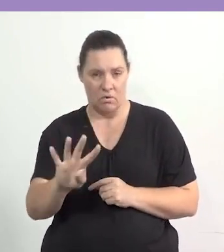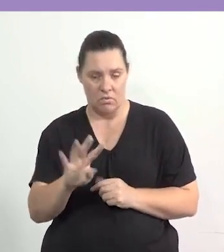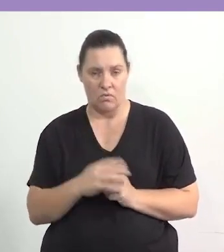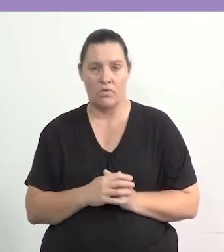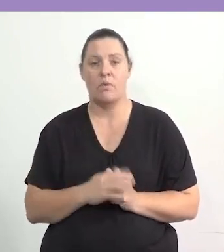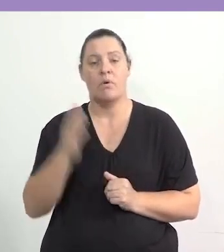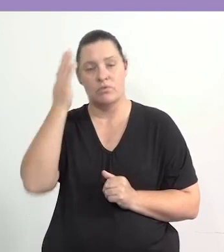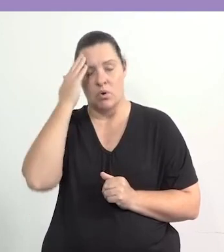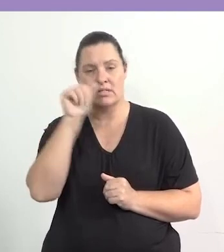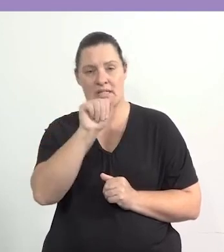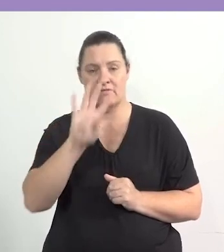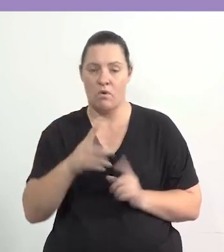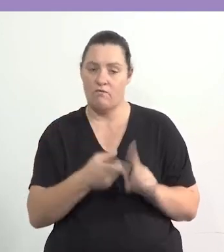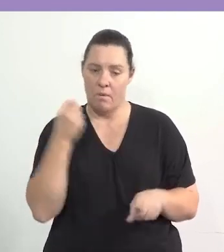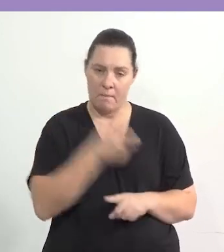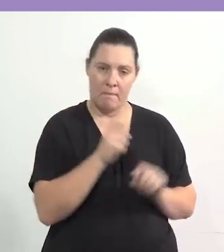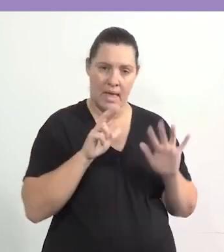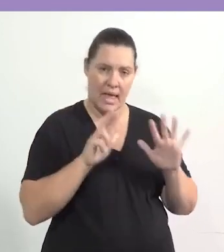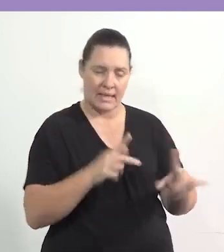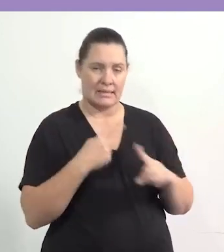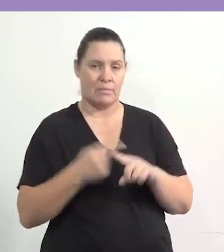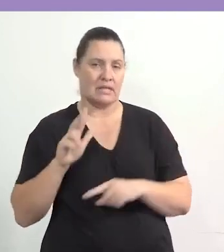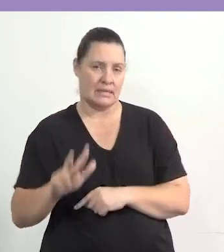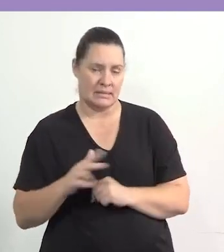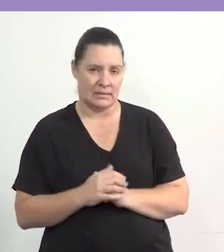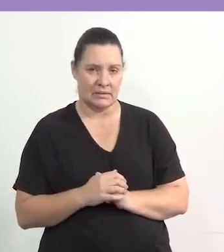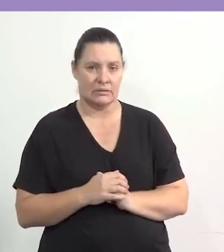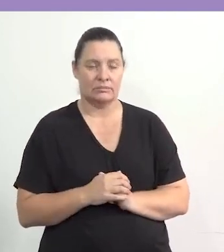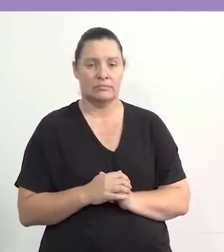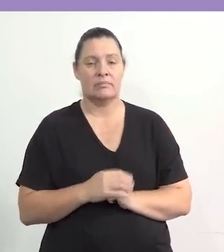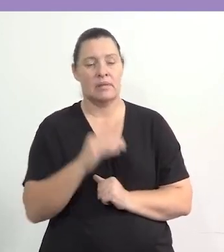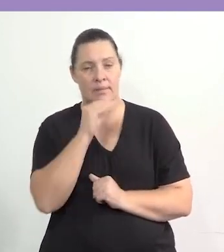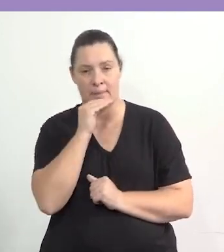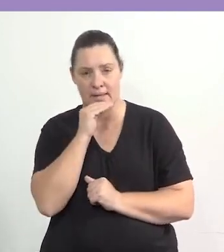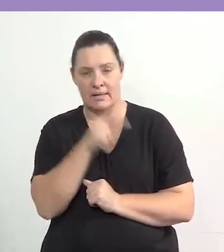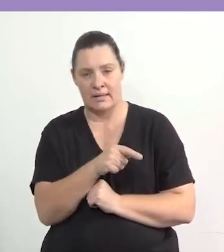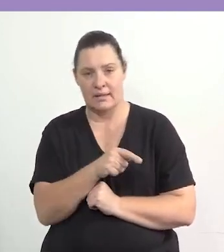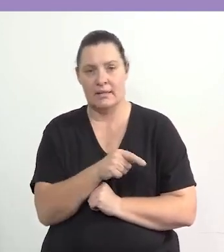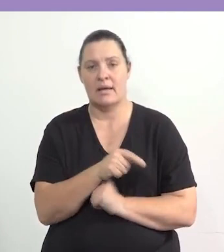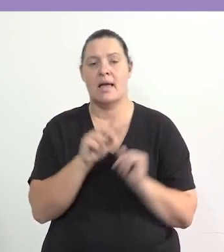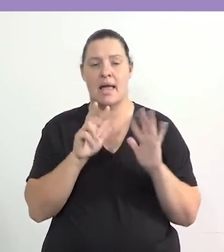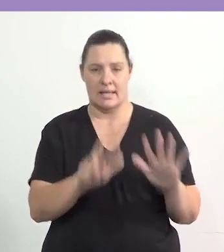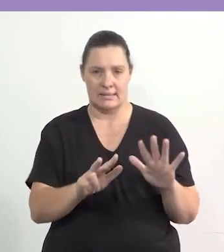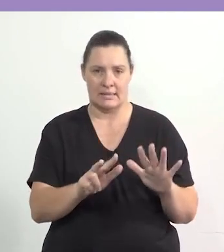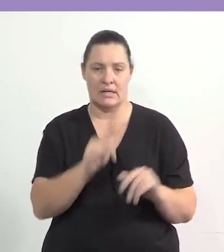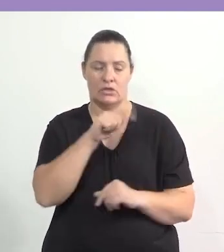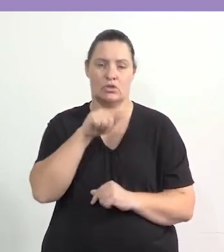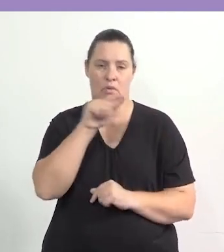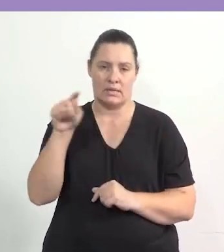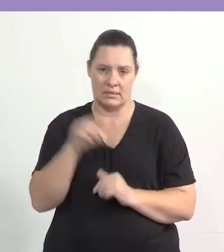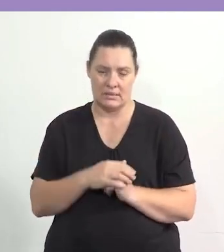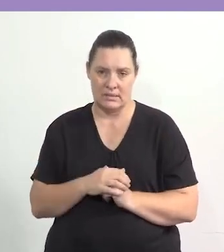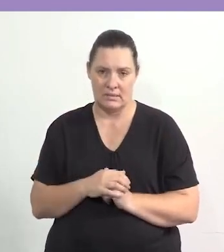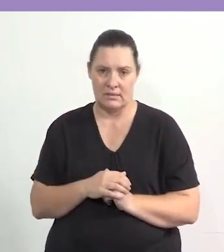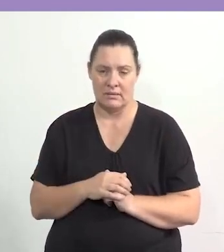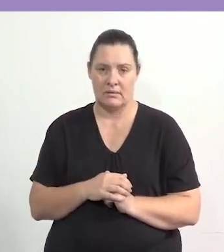64, so we know that 64 comes from 8 times 8. That means that it comes from 8